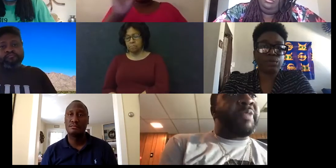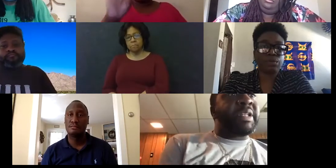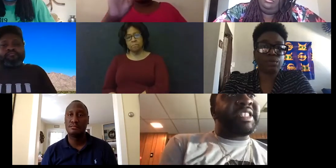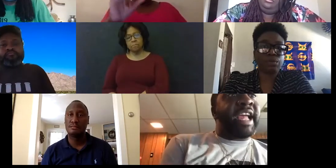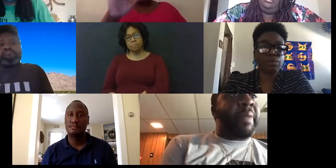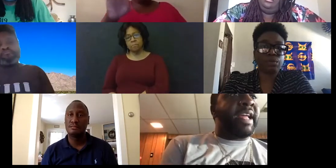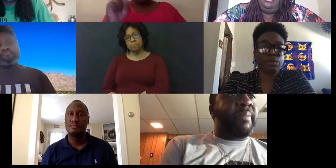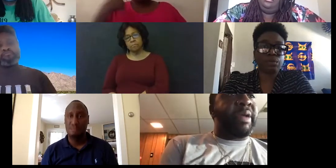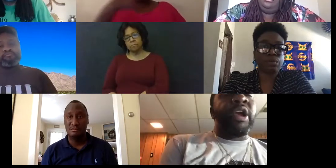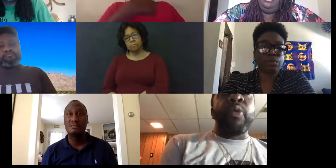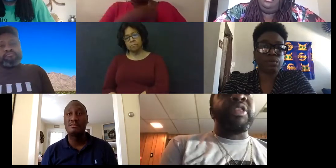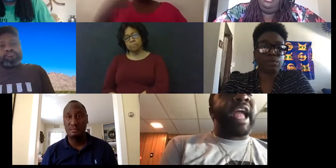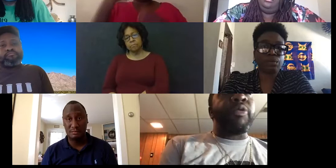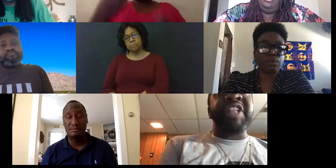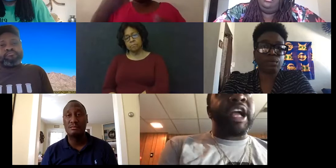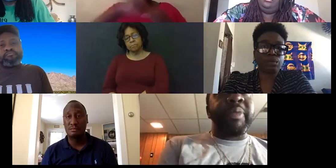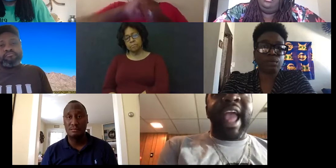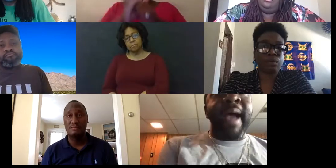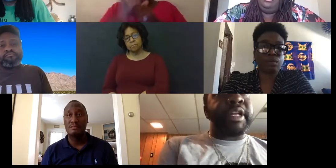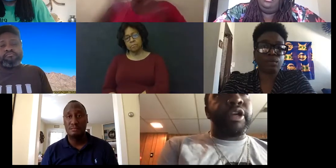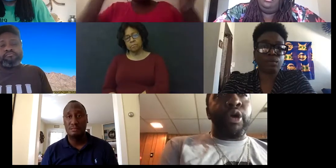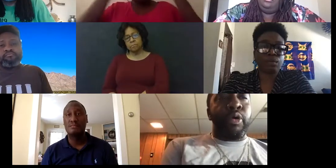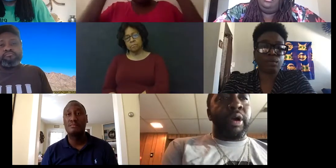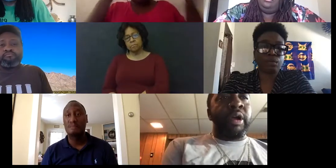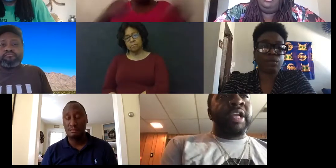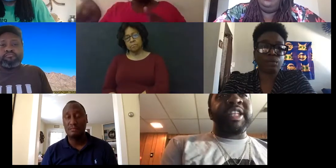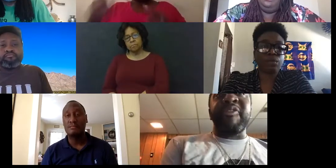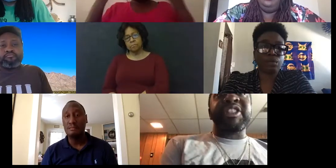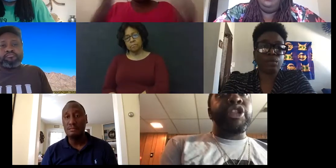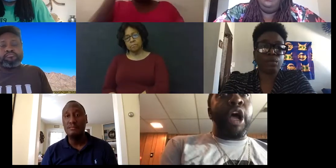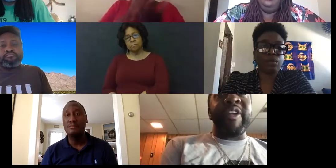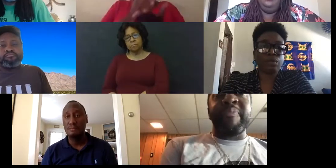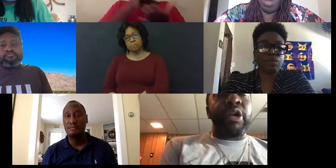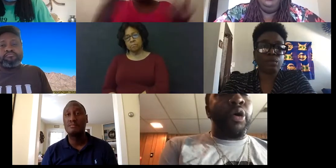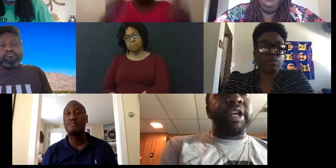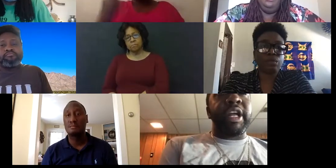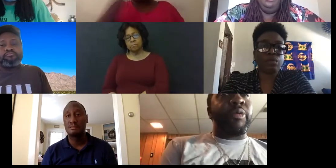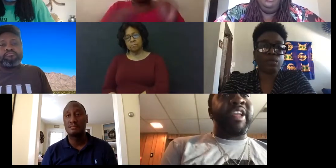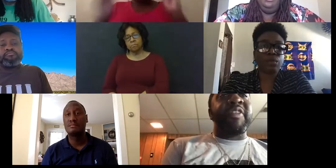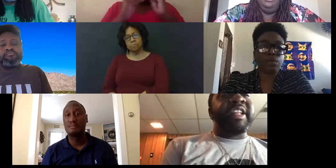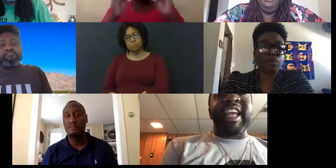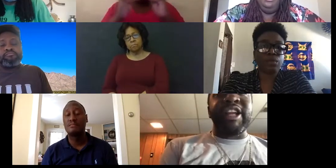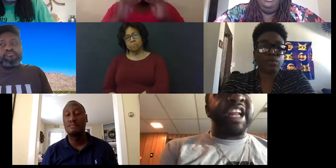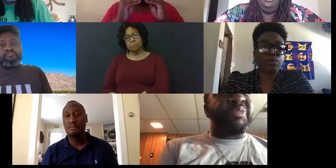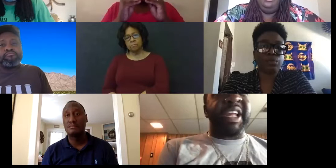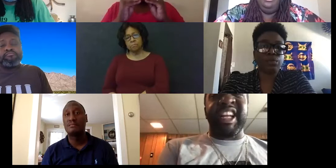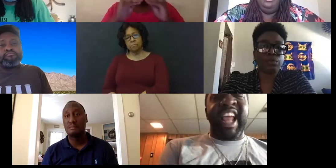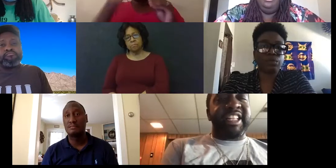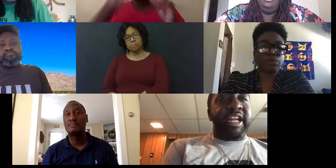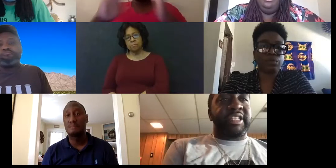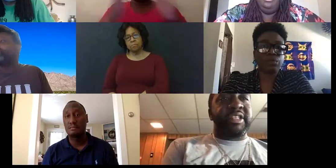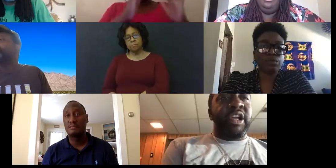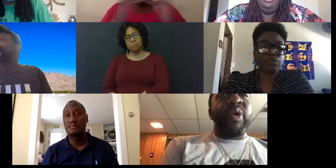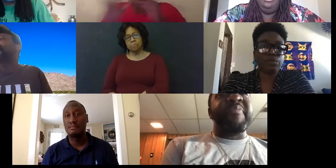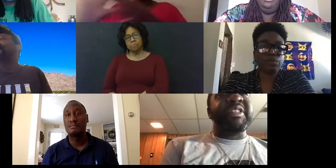as we've been saying, the pandemic, we're like, it's not going to be happening no more. Some of us know we've been on the internet has been